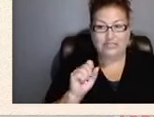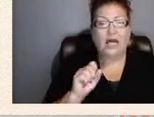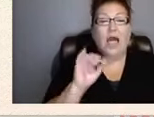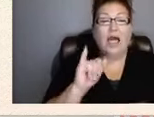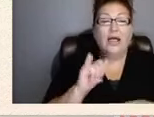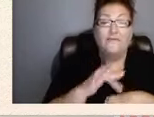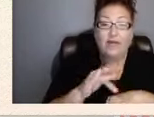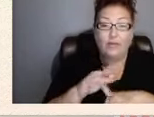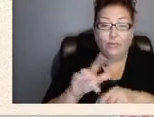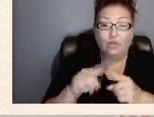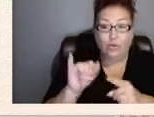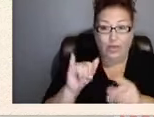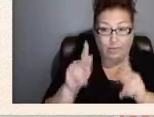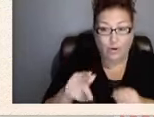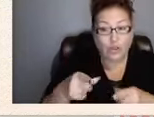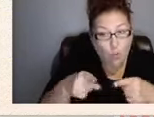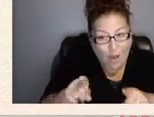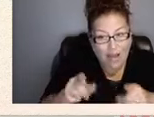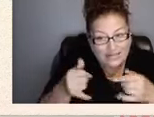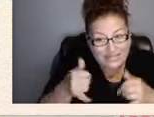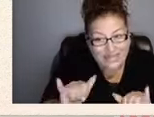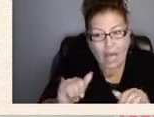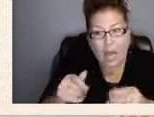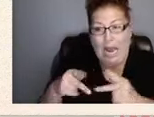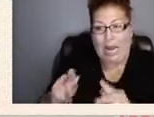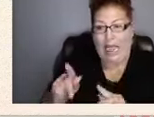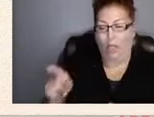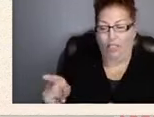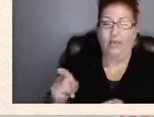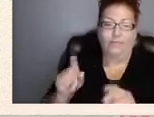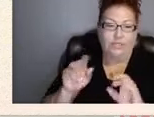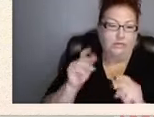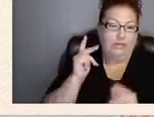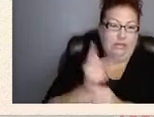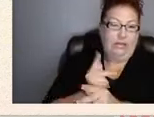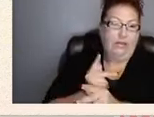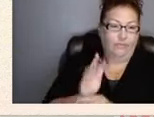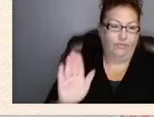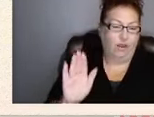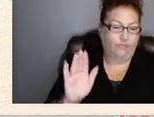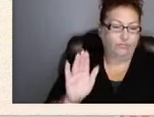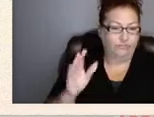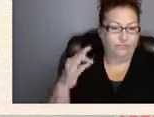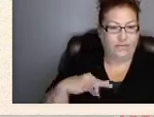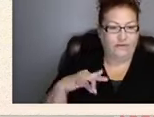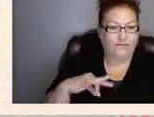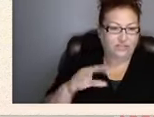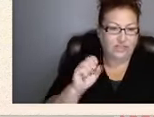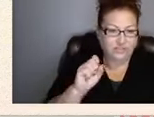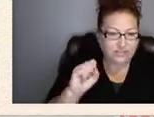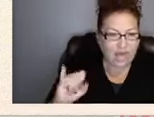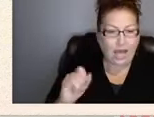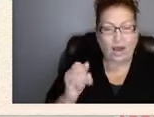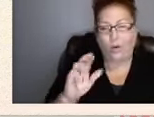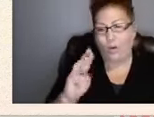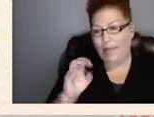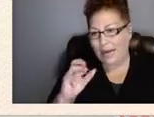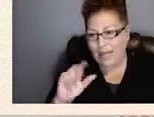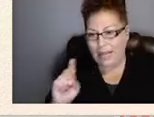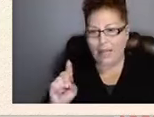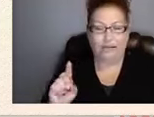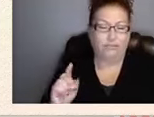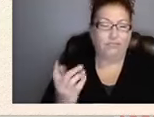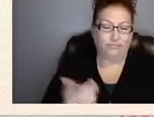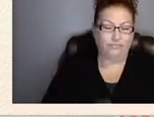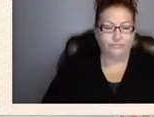while still allowing them to be qualified for public resources like SSI